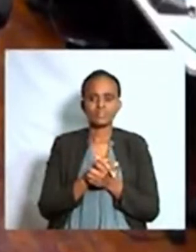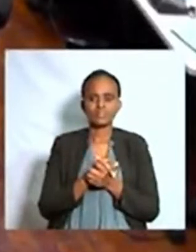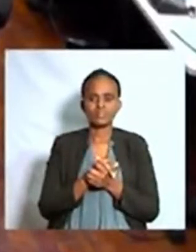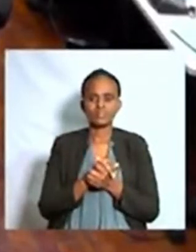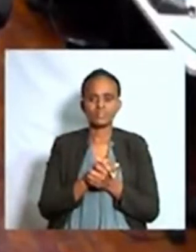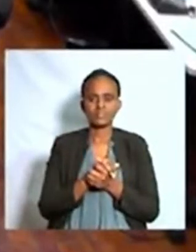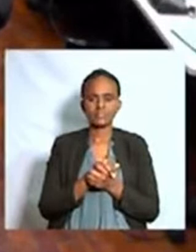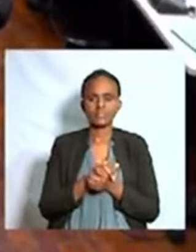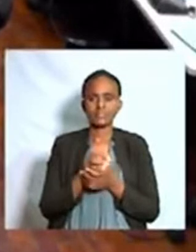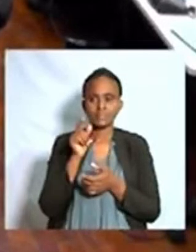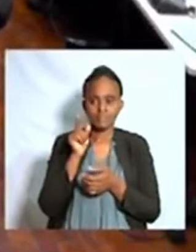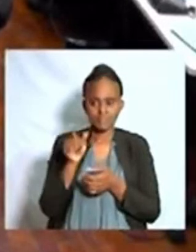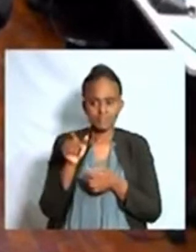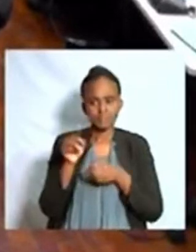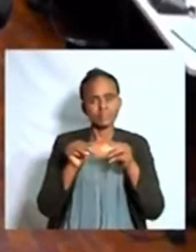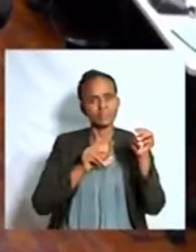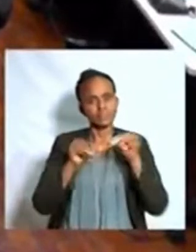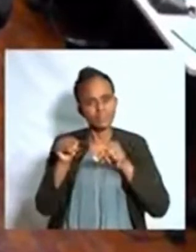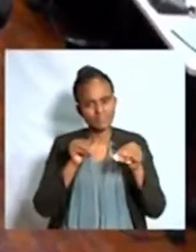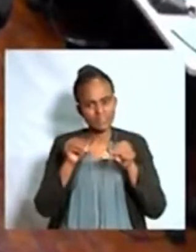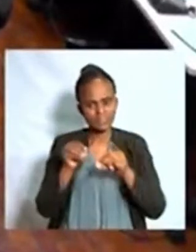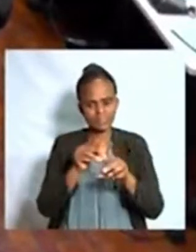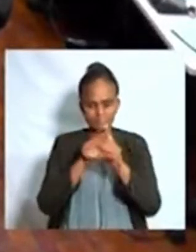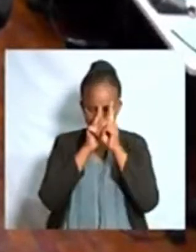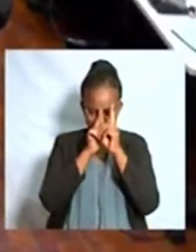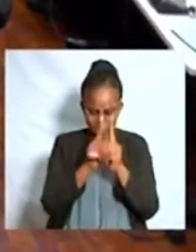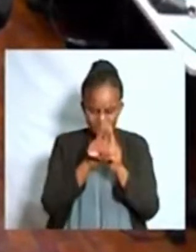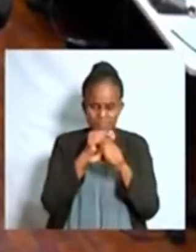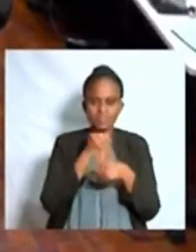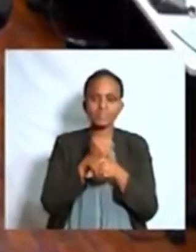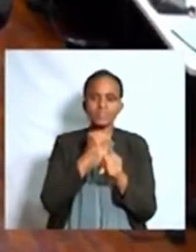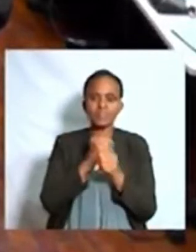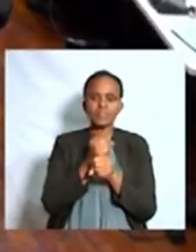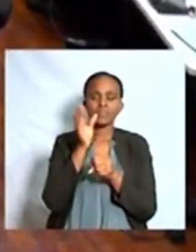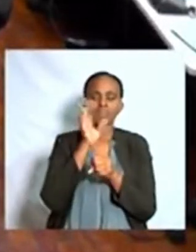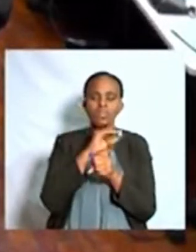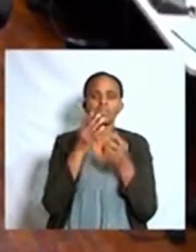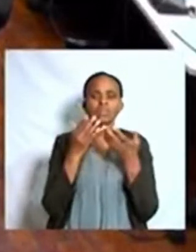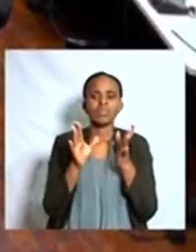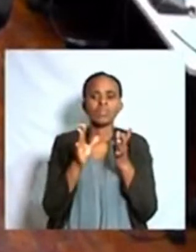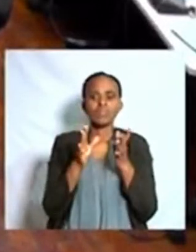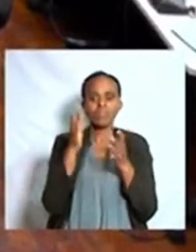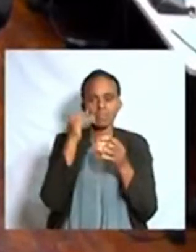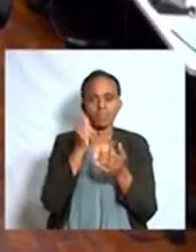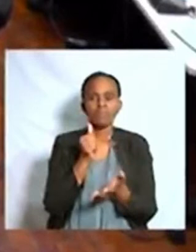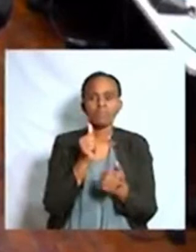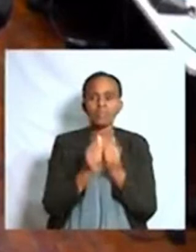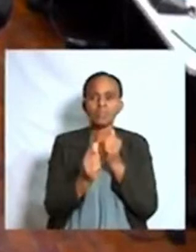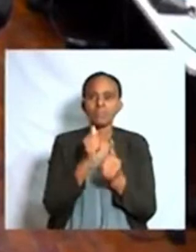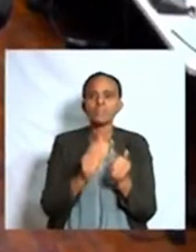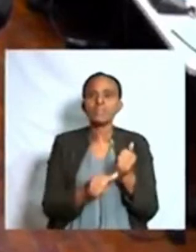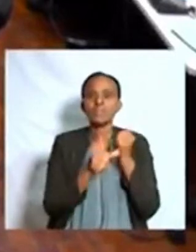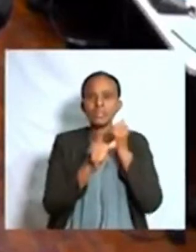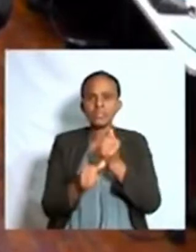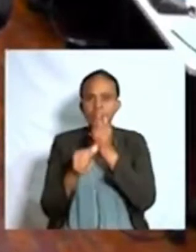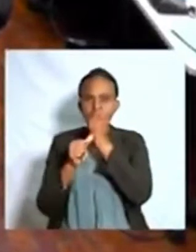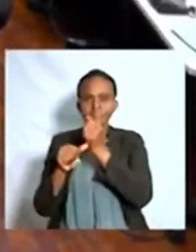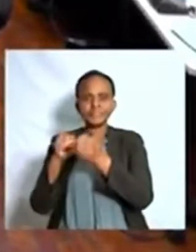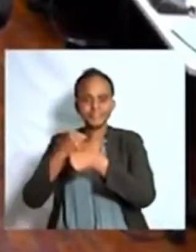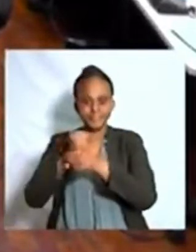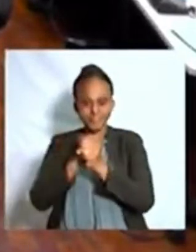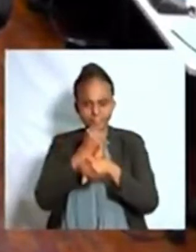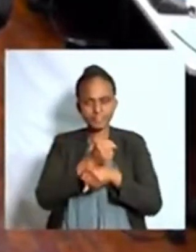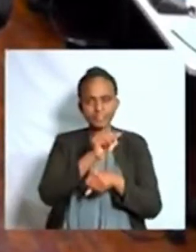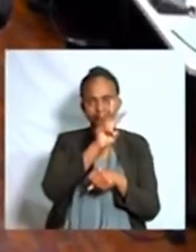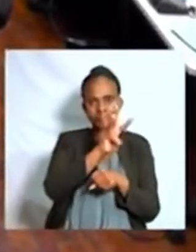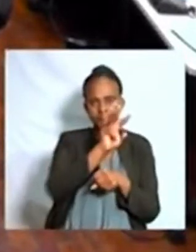was a management decision which was made because of the urgency which was there for forming the